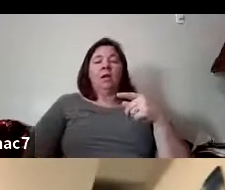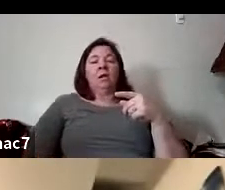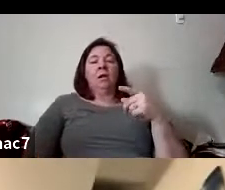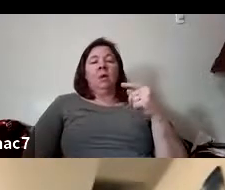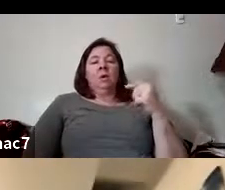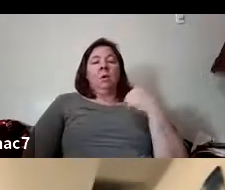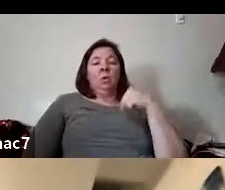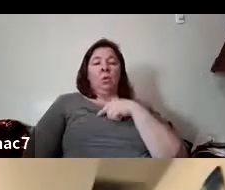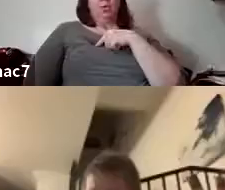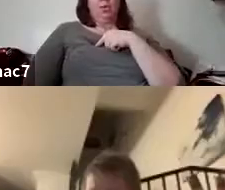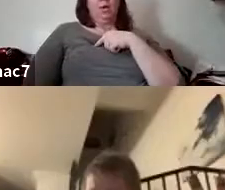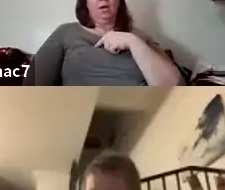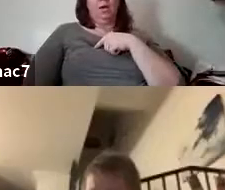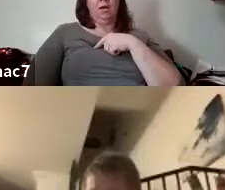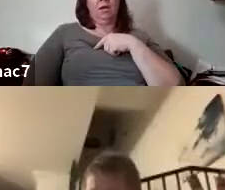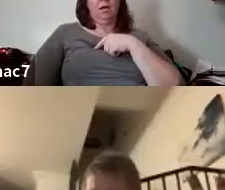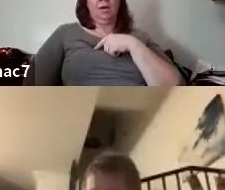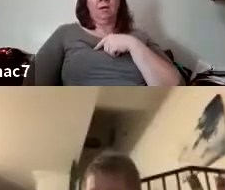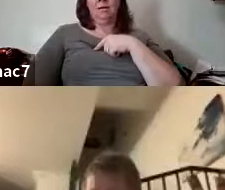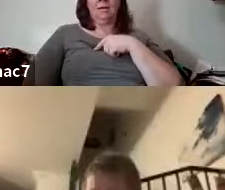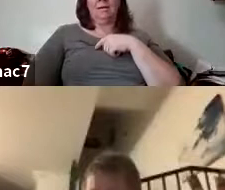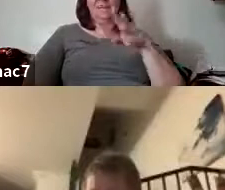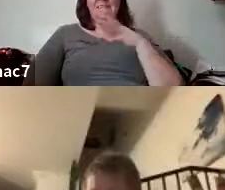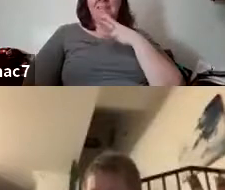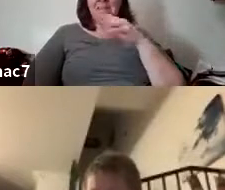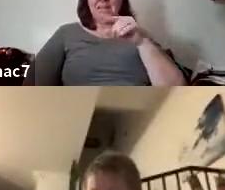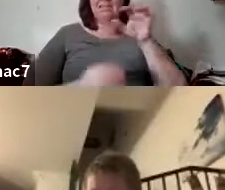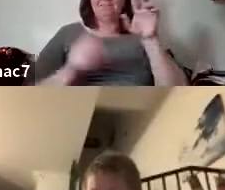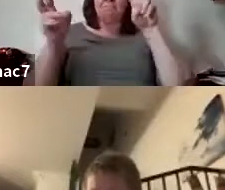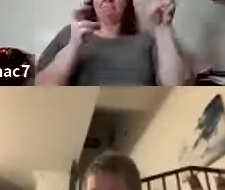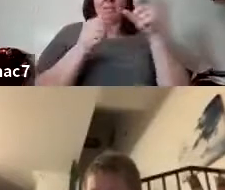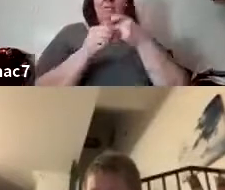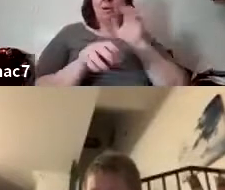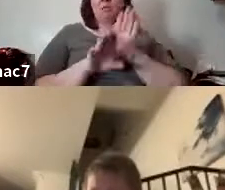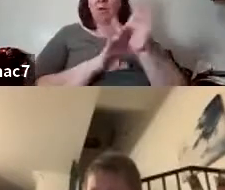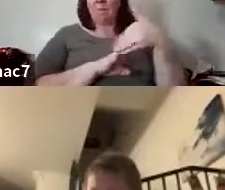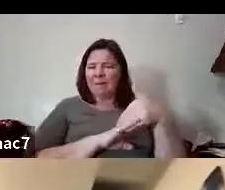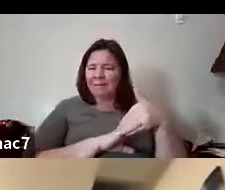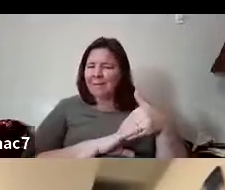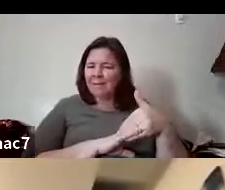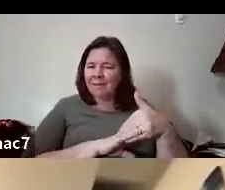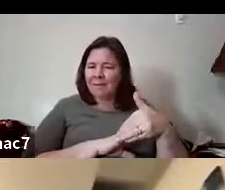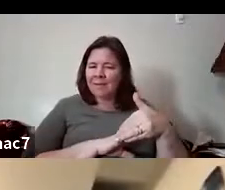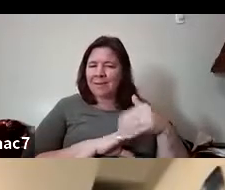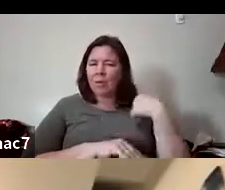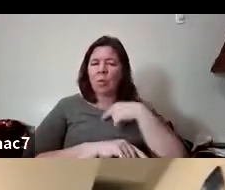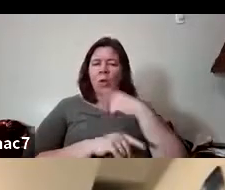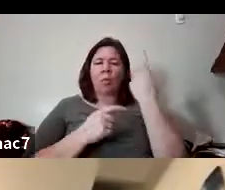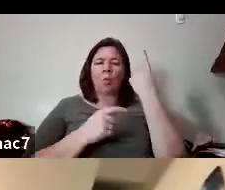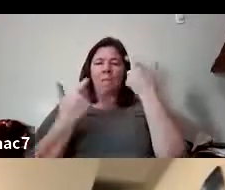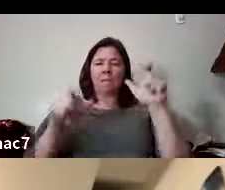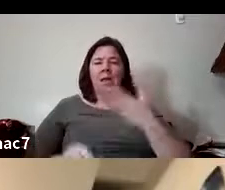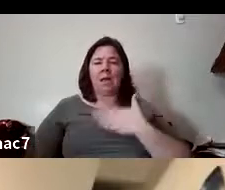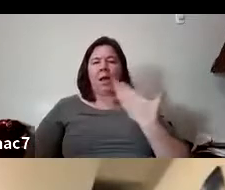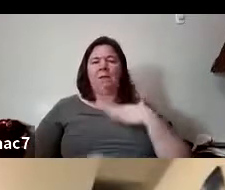and I appreciate those words as a descendant of Jamaica as well. We are one big happy family,